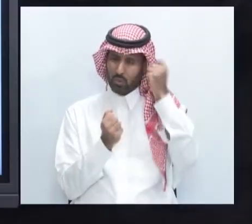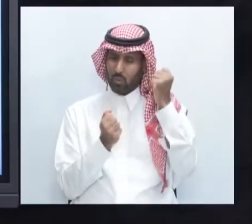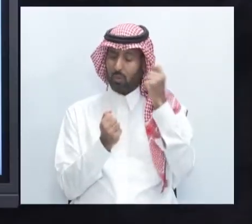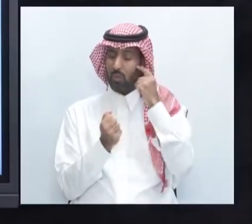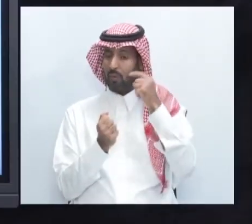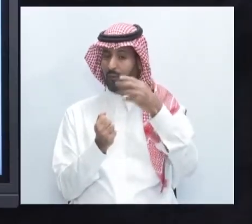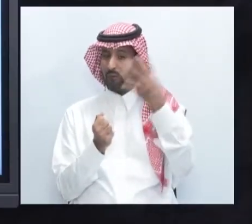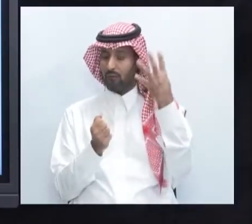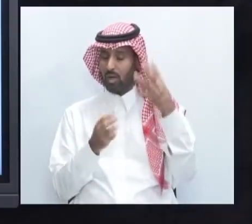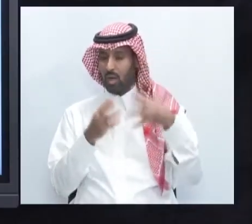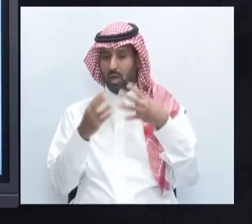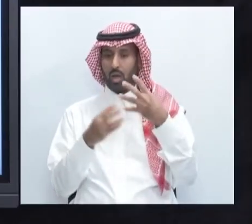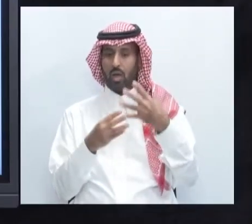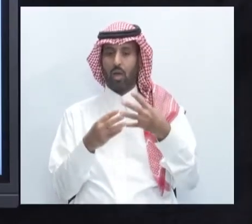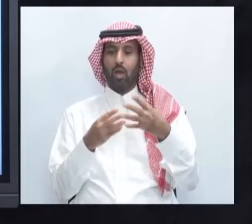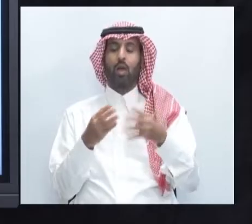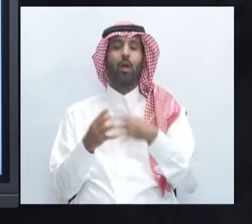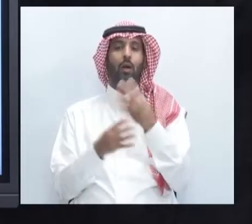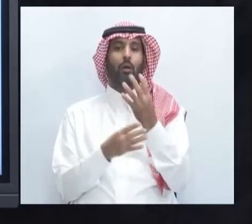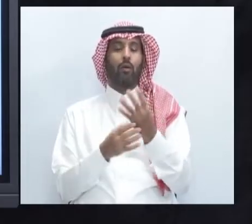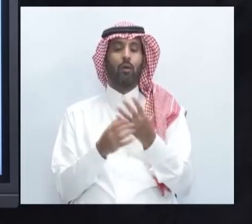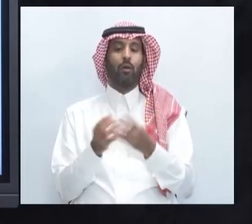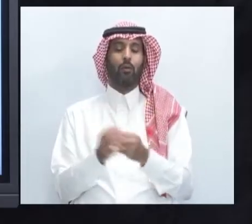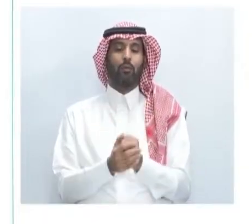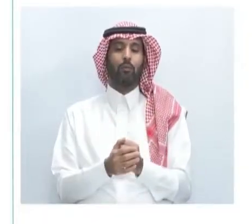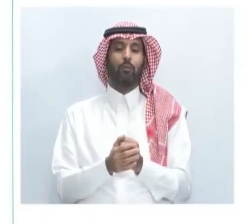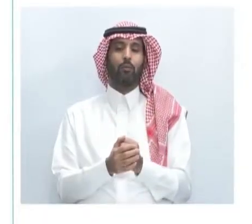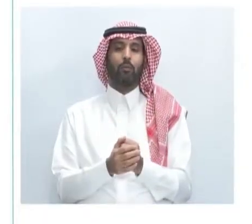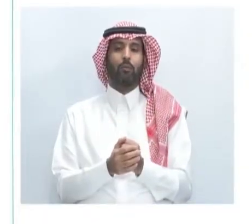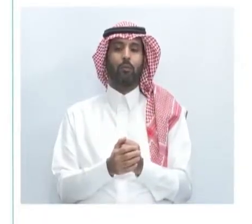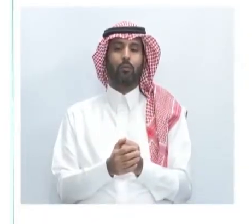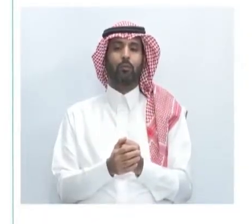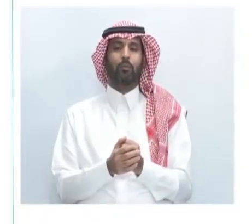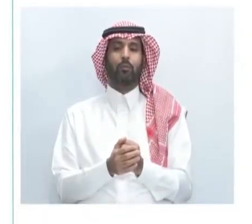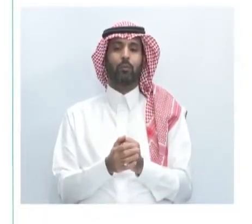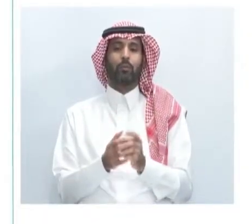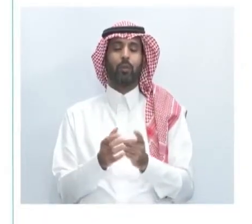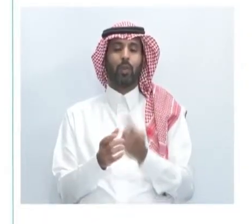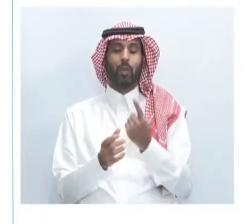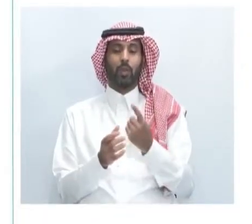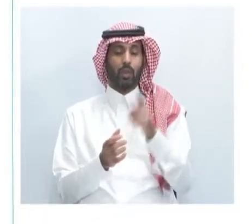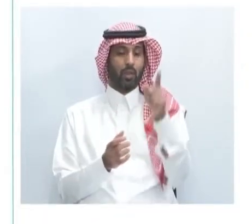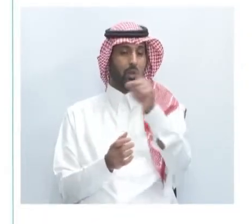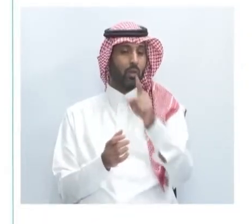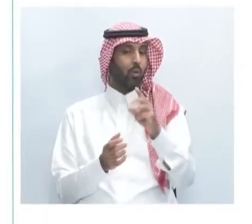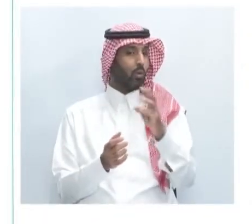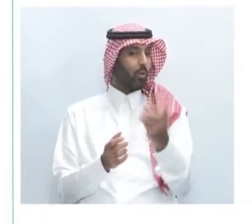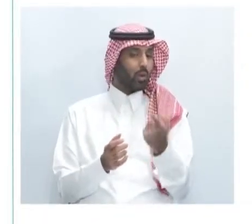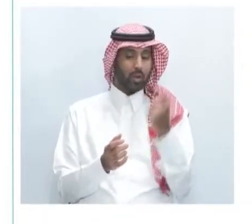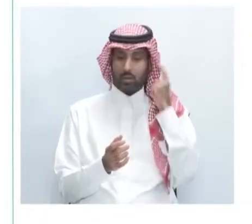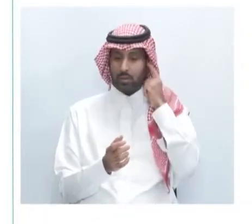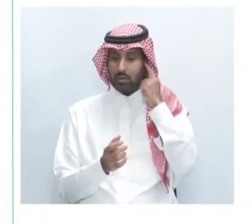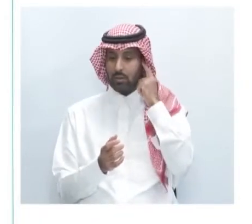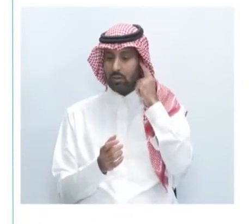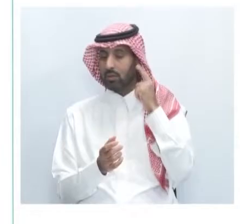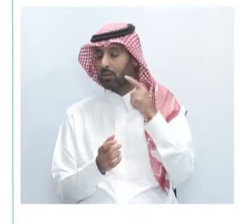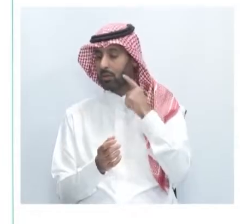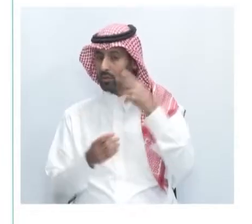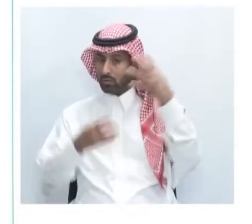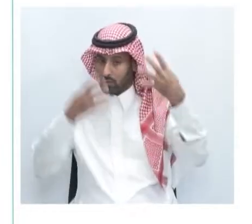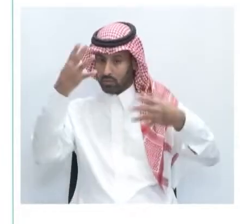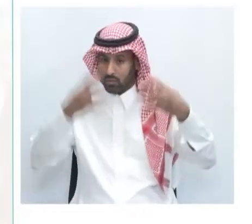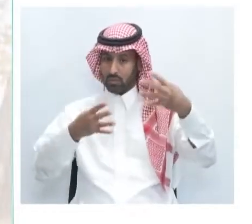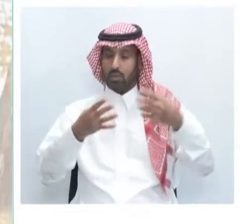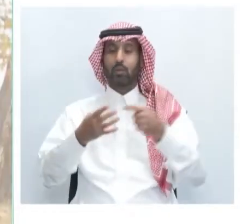four seasons. Okay. Let's take them one by one now. Okay. So the question here says what? Listen and match,